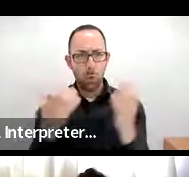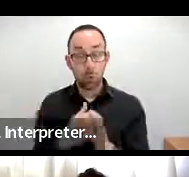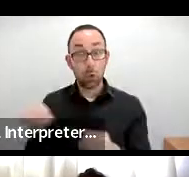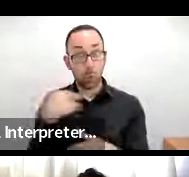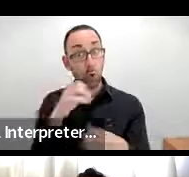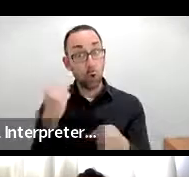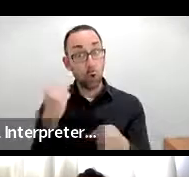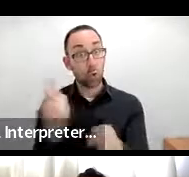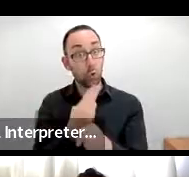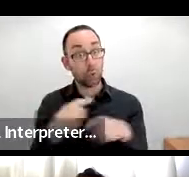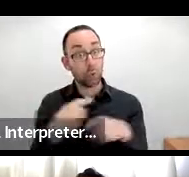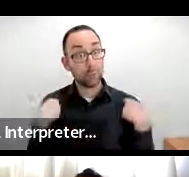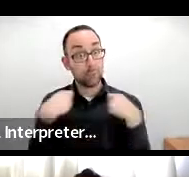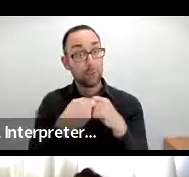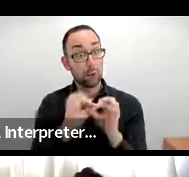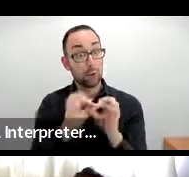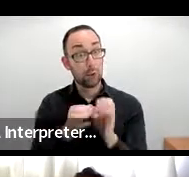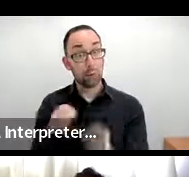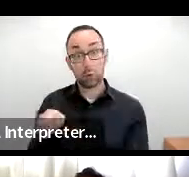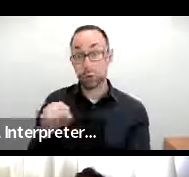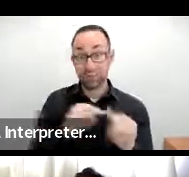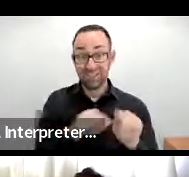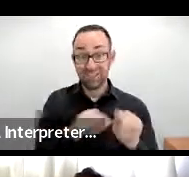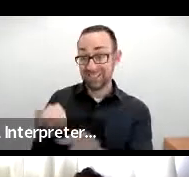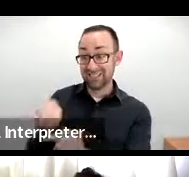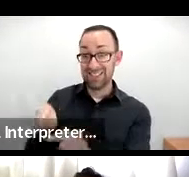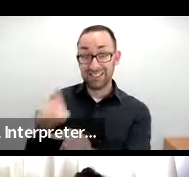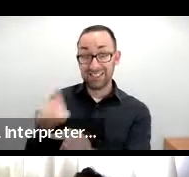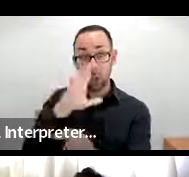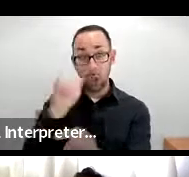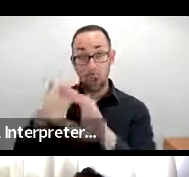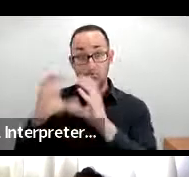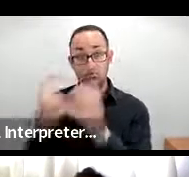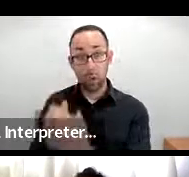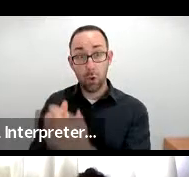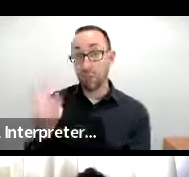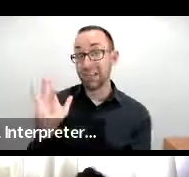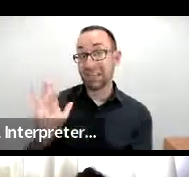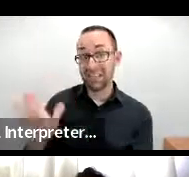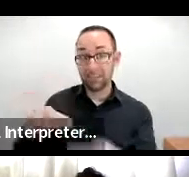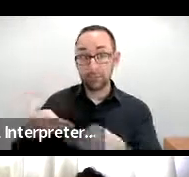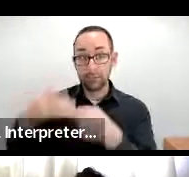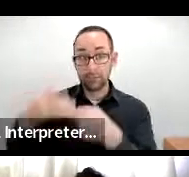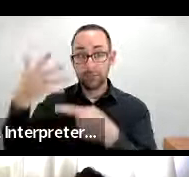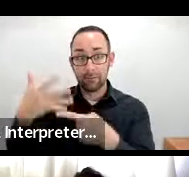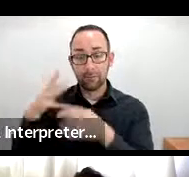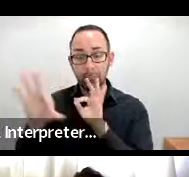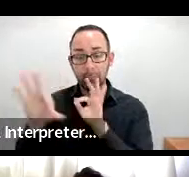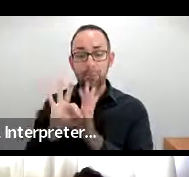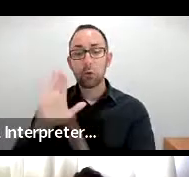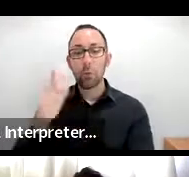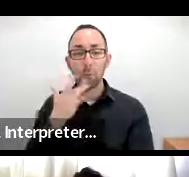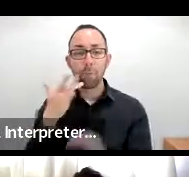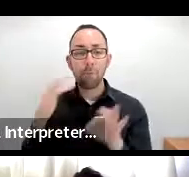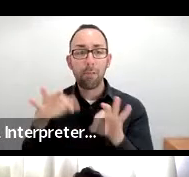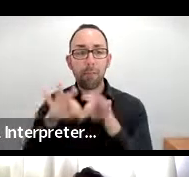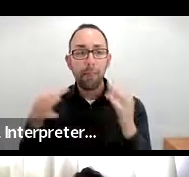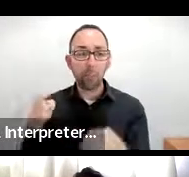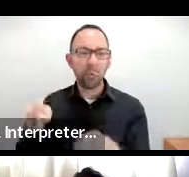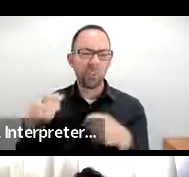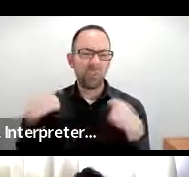icon, then choose language interpretation, and then choose the channel of your preference.